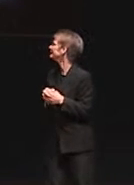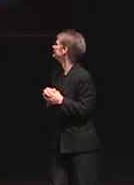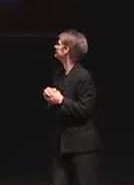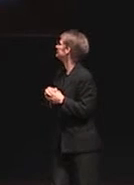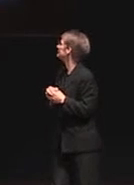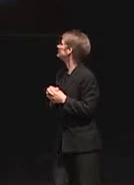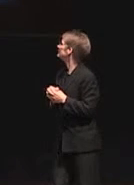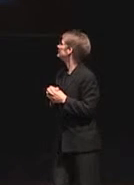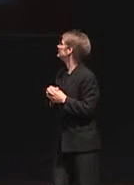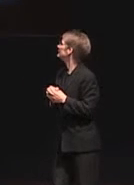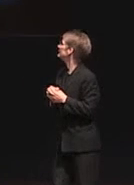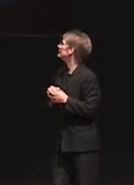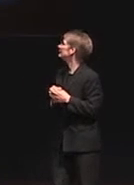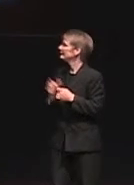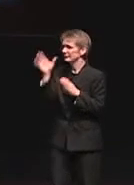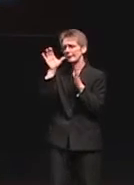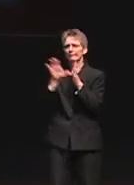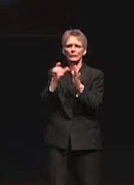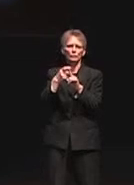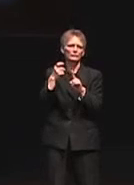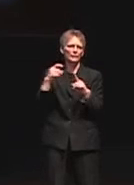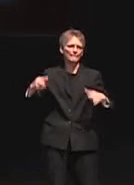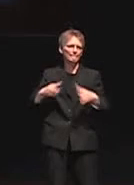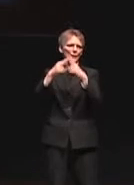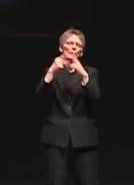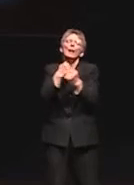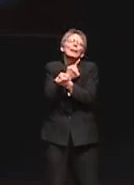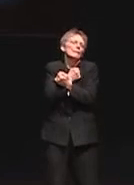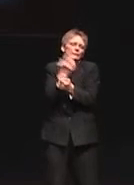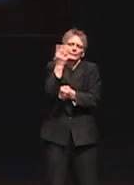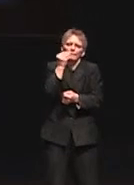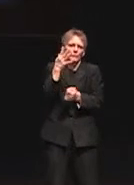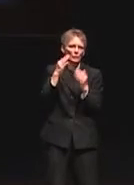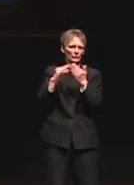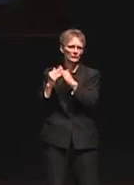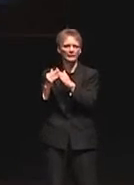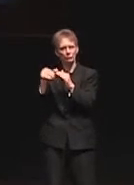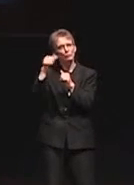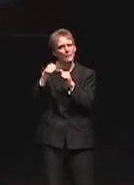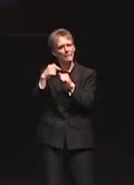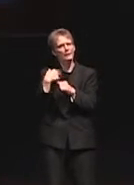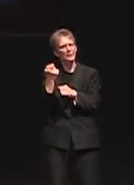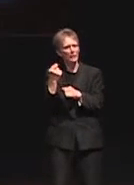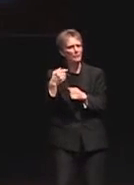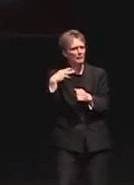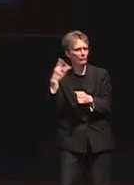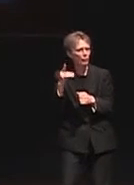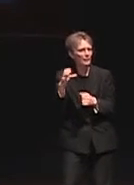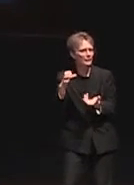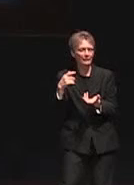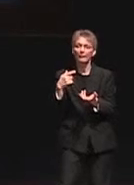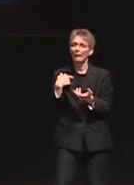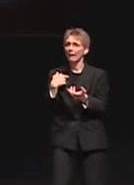from Paris, and then I'm going to stop. And we can talk. Love Paris, beautiful city. It reminds me of Washington. When I was coming through